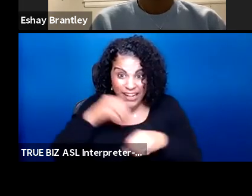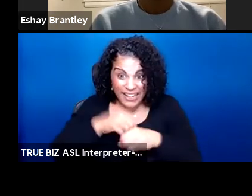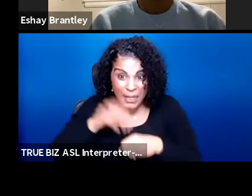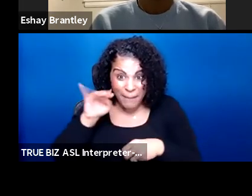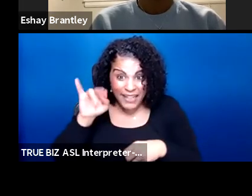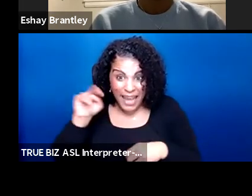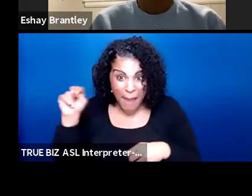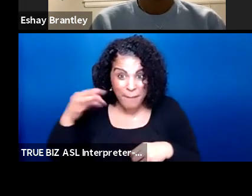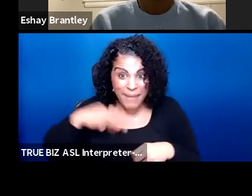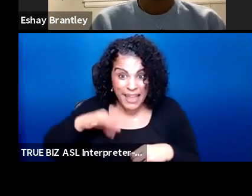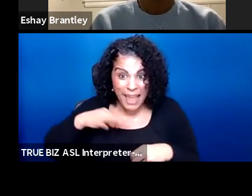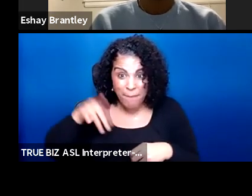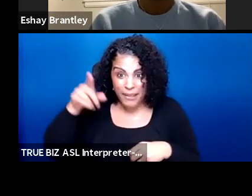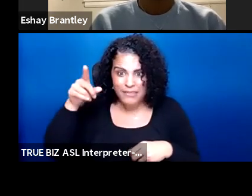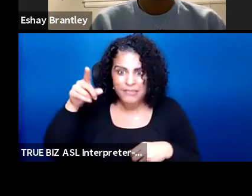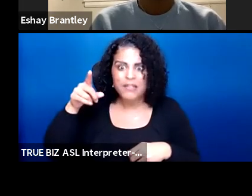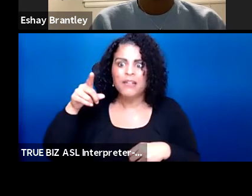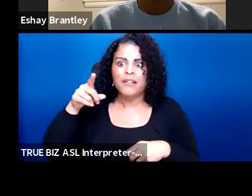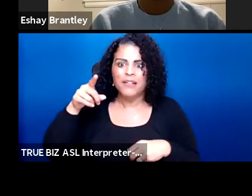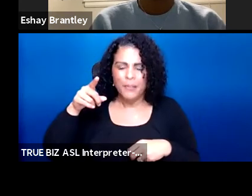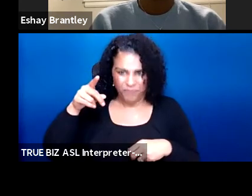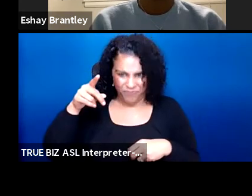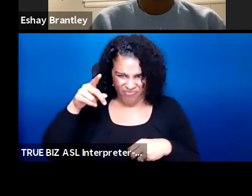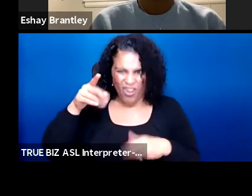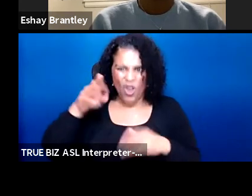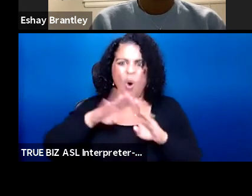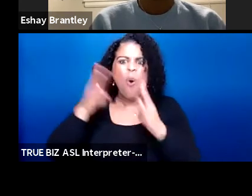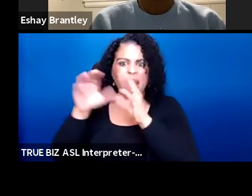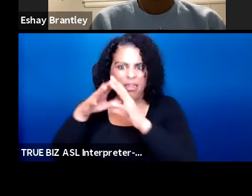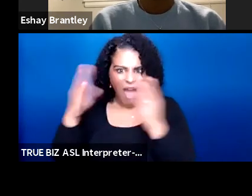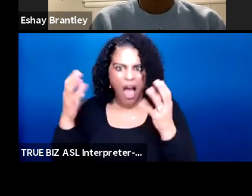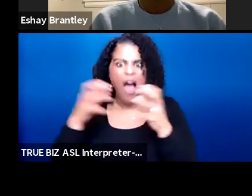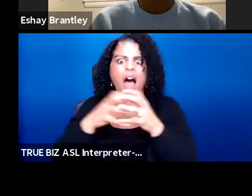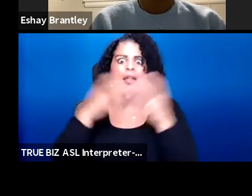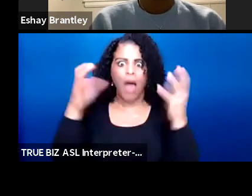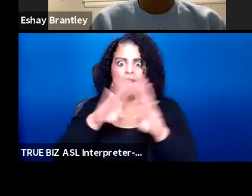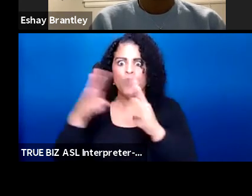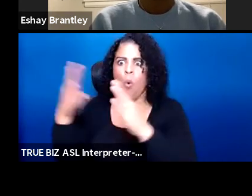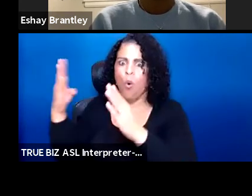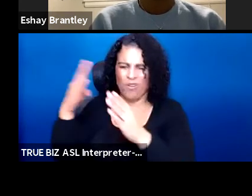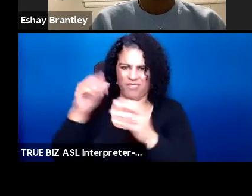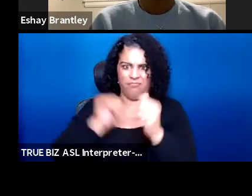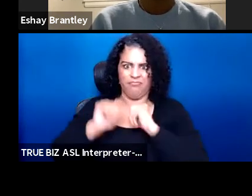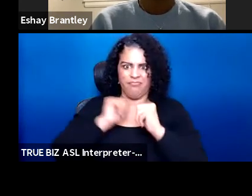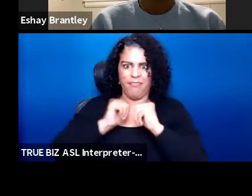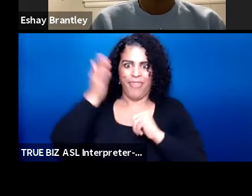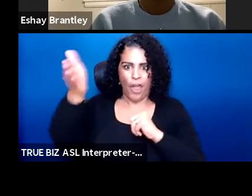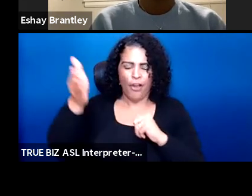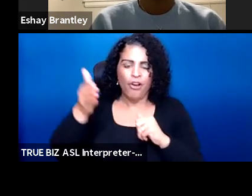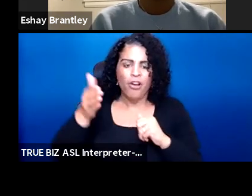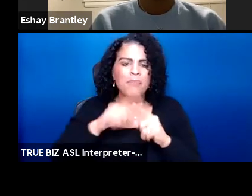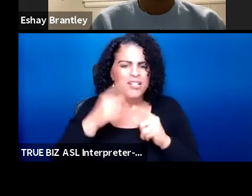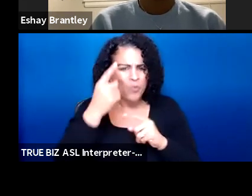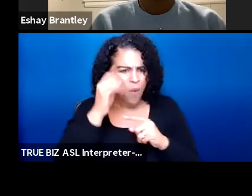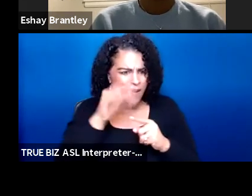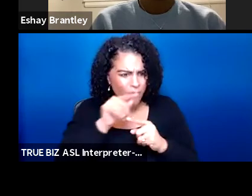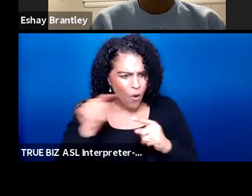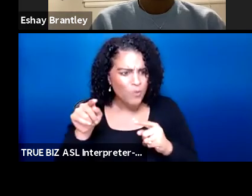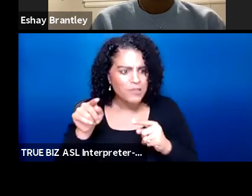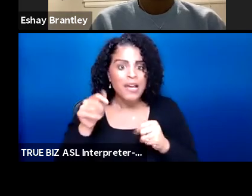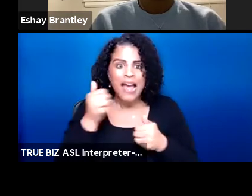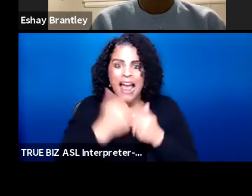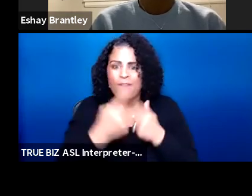you know, and opened doors for me doing theater there. So it's just one of those things where everyone's